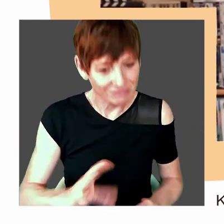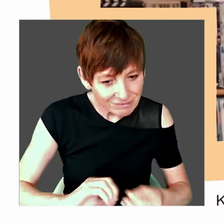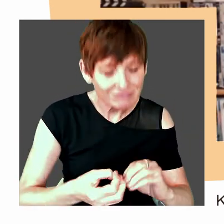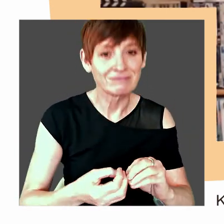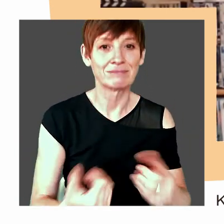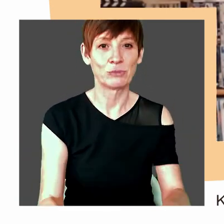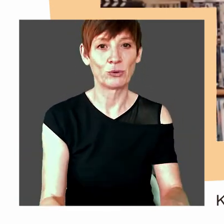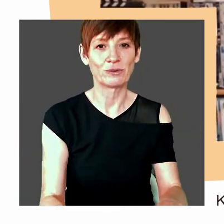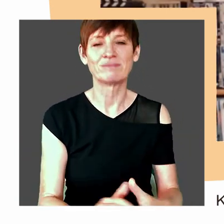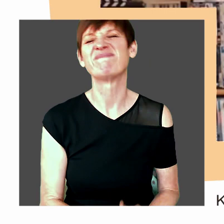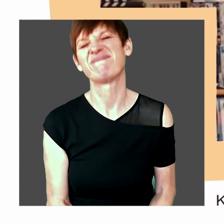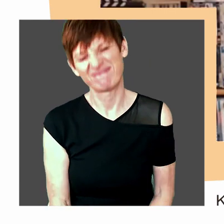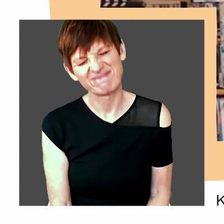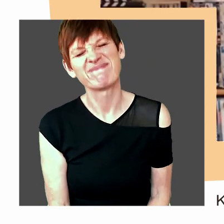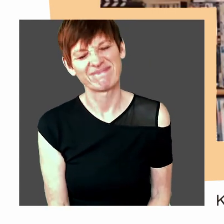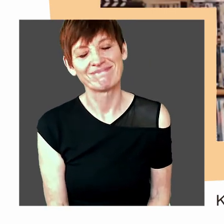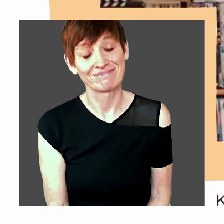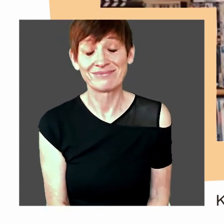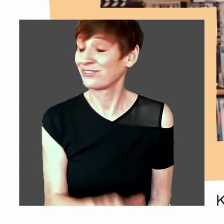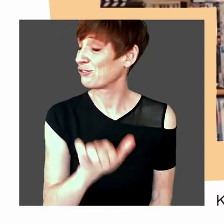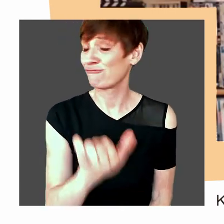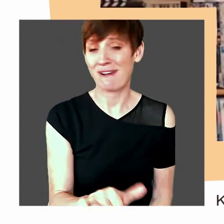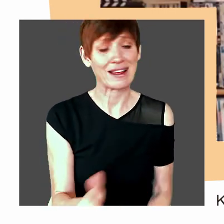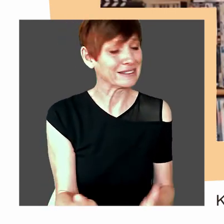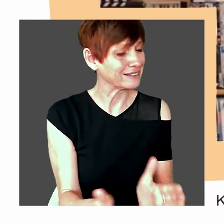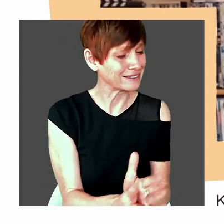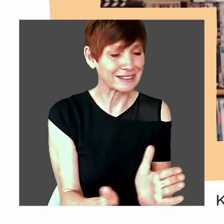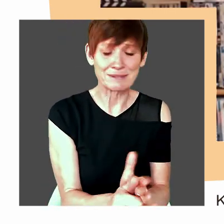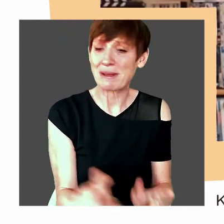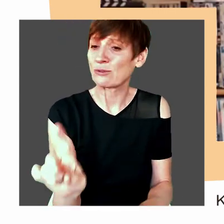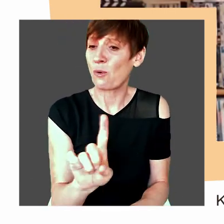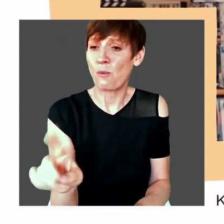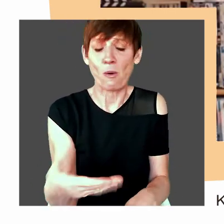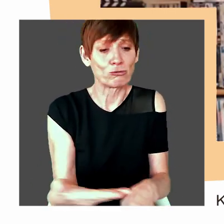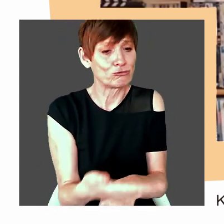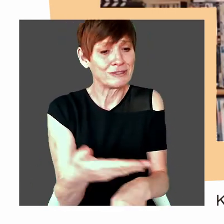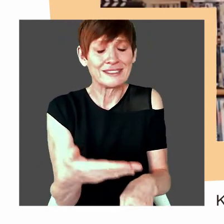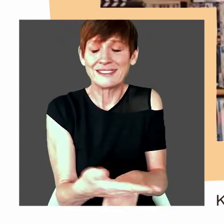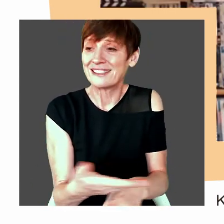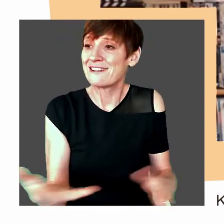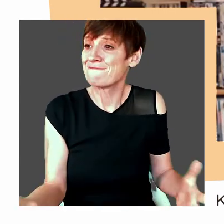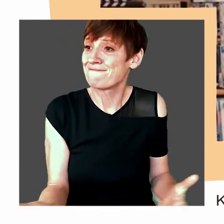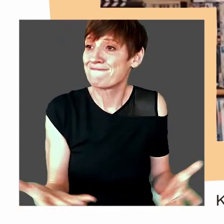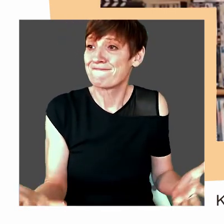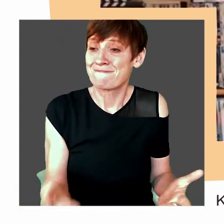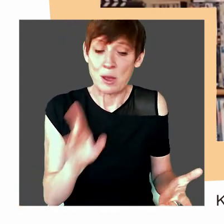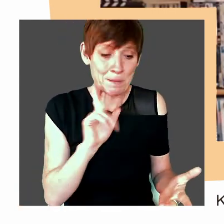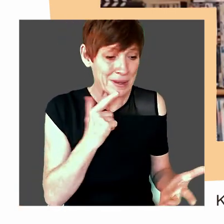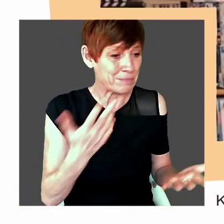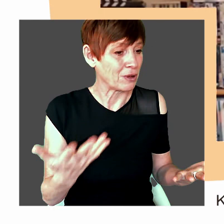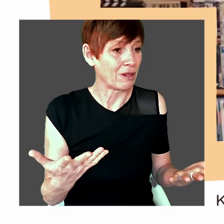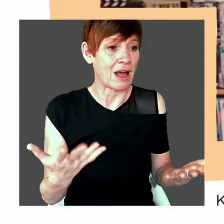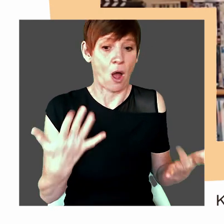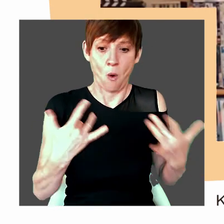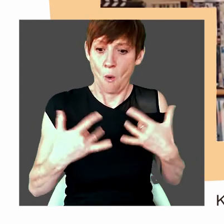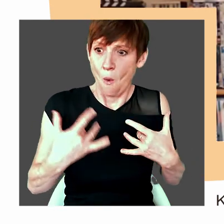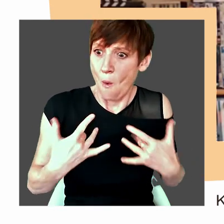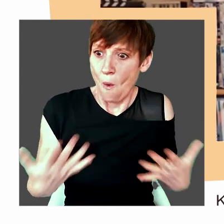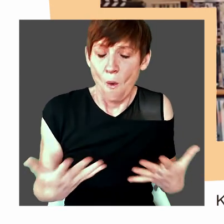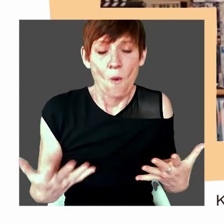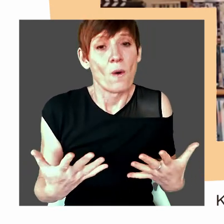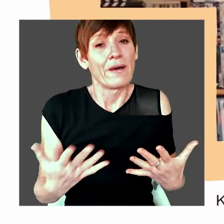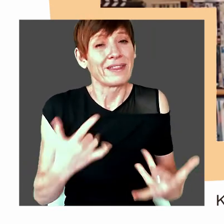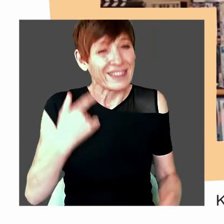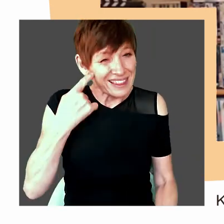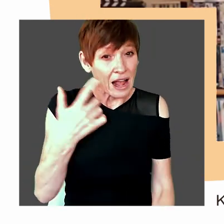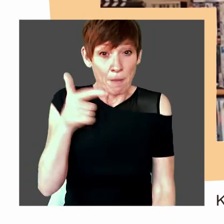no matter what your creative practice is, there's always a sense in which people feel like, oh, well, I'm so lucky to be doing this. And so it